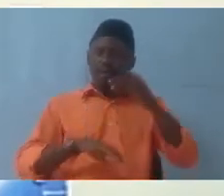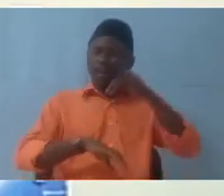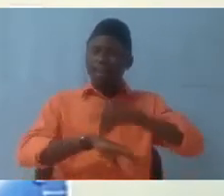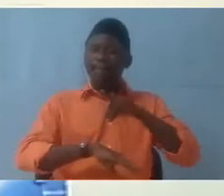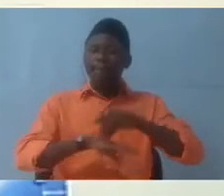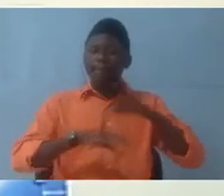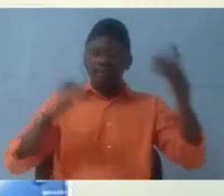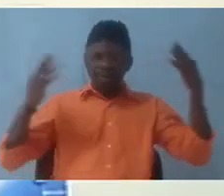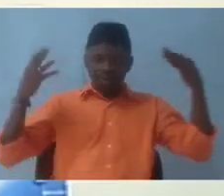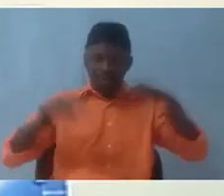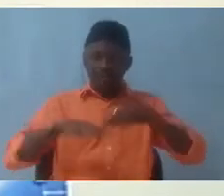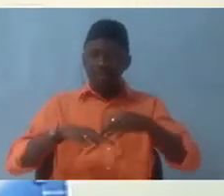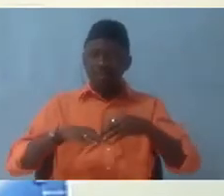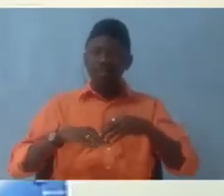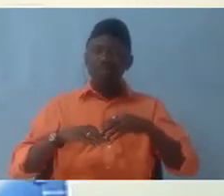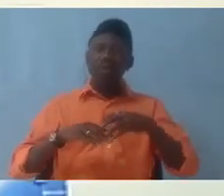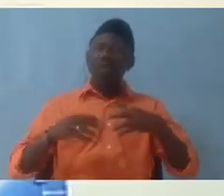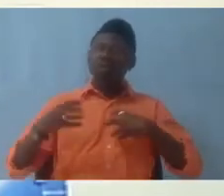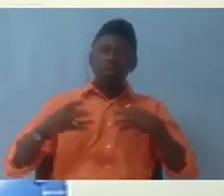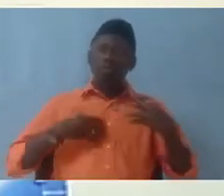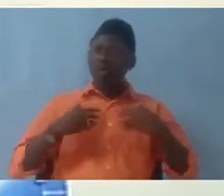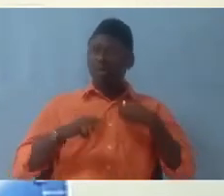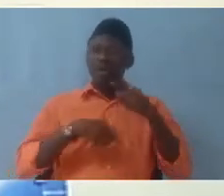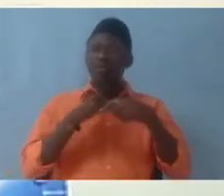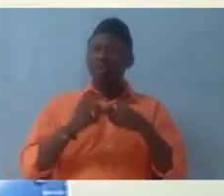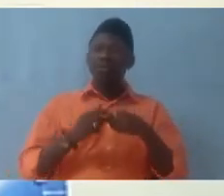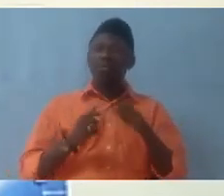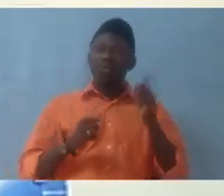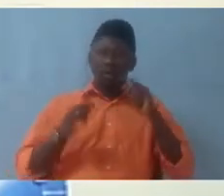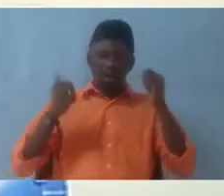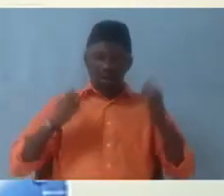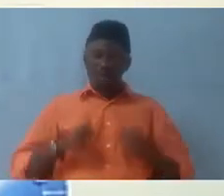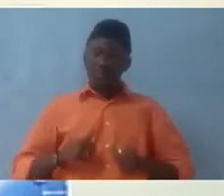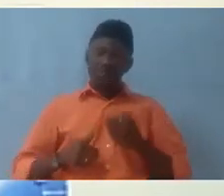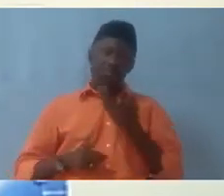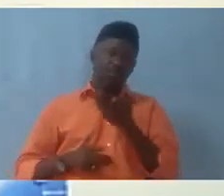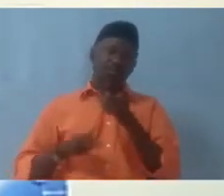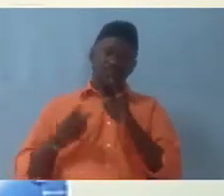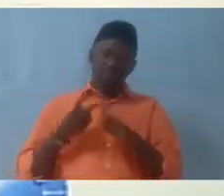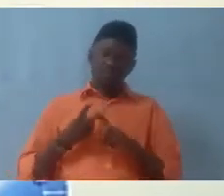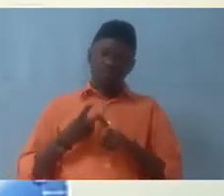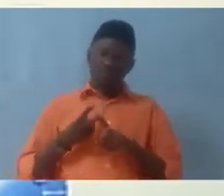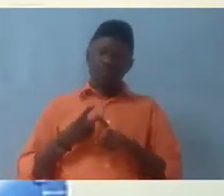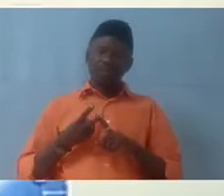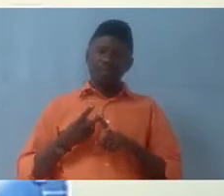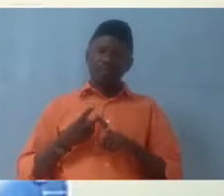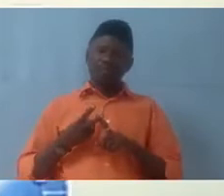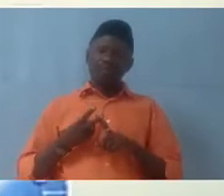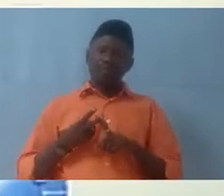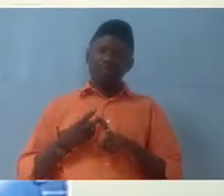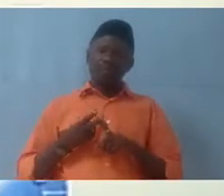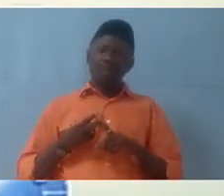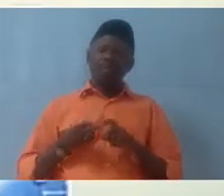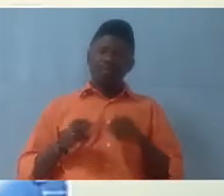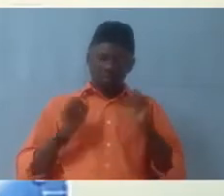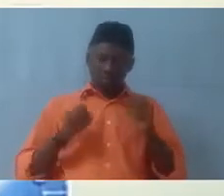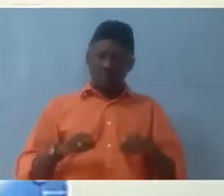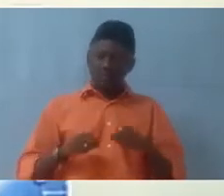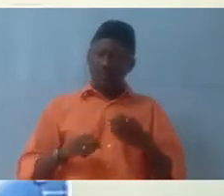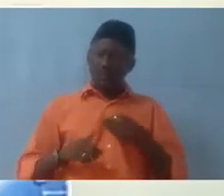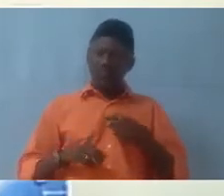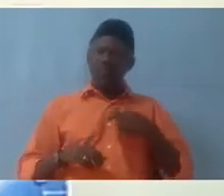executive genn ab cadeau bo xamne dana dem ci buntu tese kay xibaari di ngagn ci executive bi liñ def even possibly having a sit